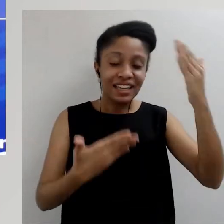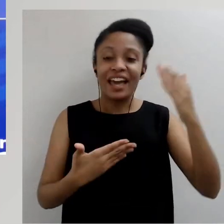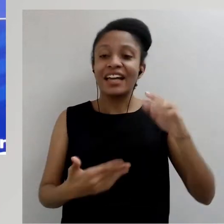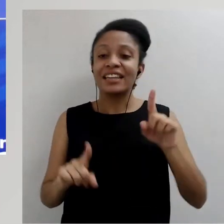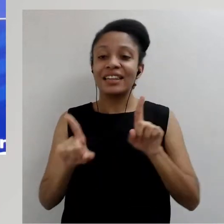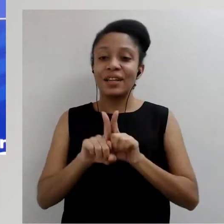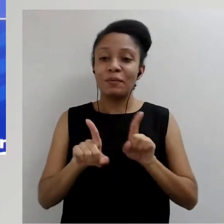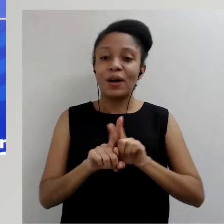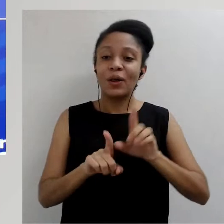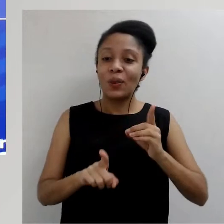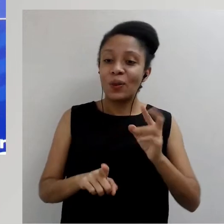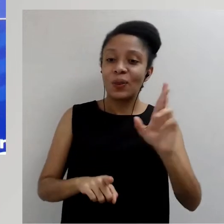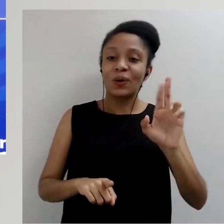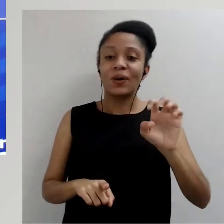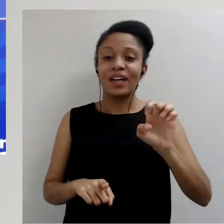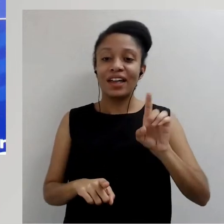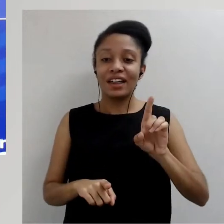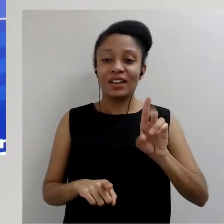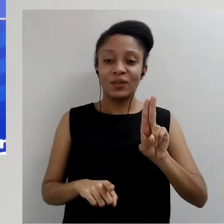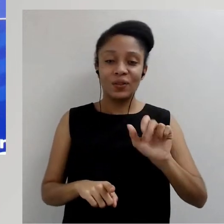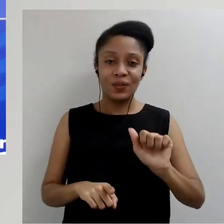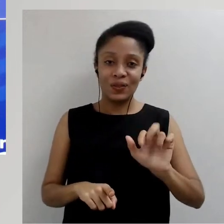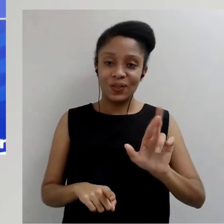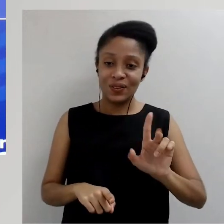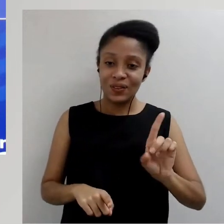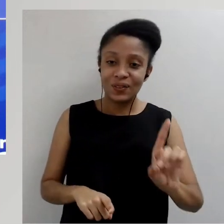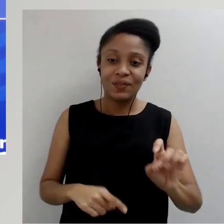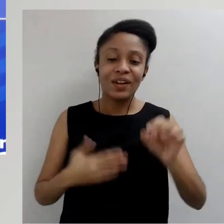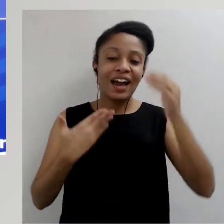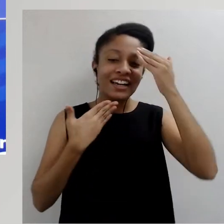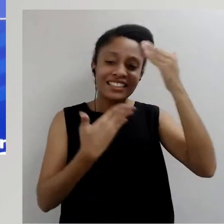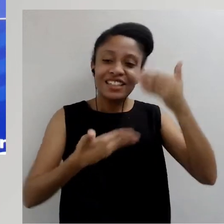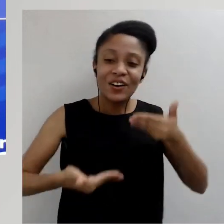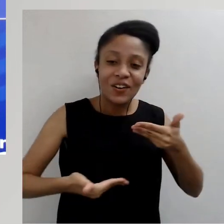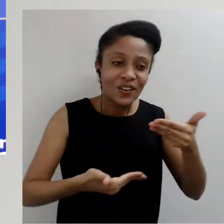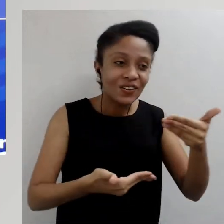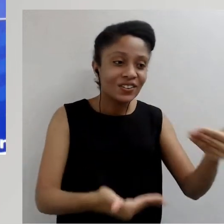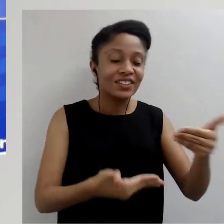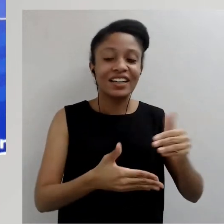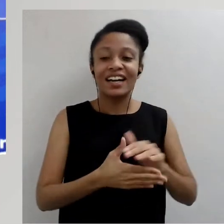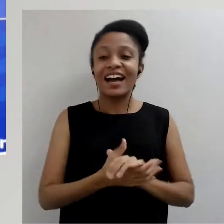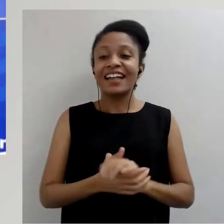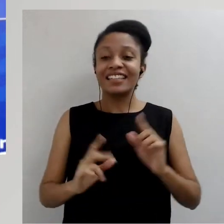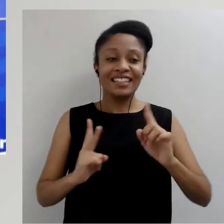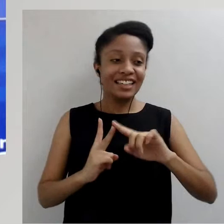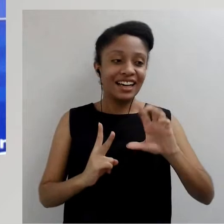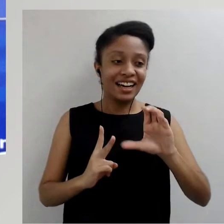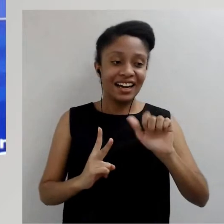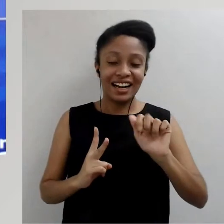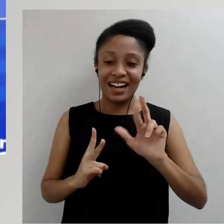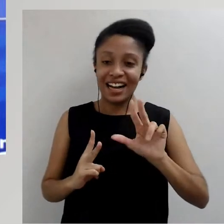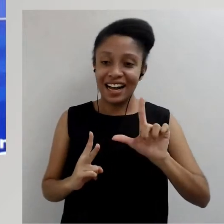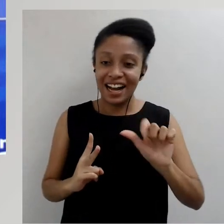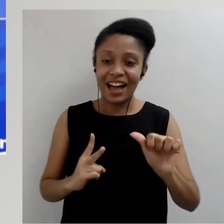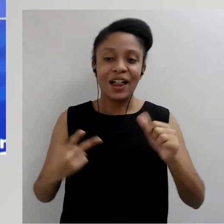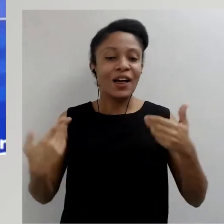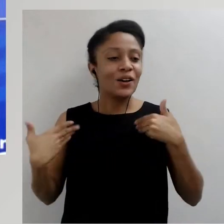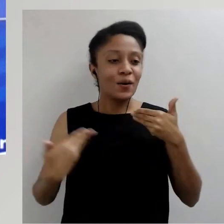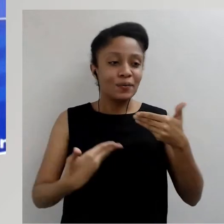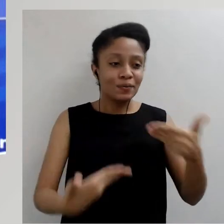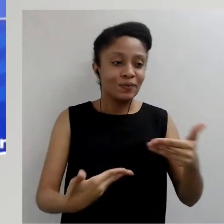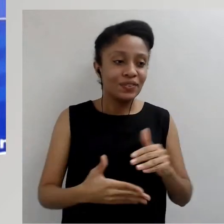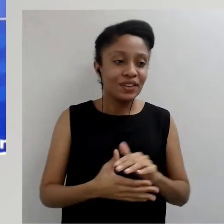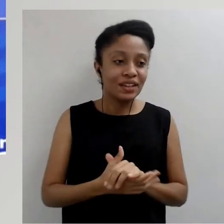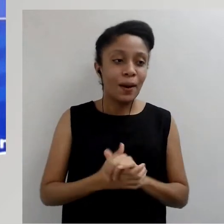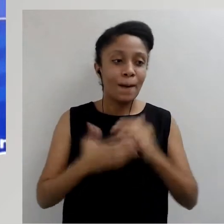our president, Dr. Eduardo Eugenio, and thank for the invitation to participate in this